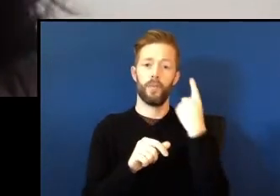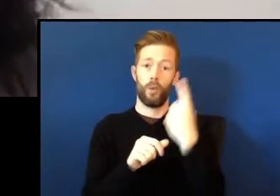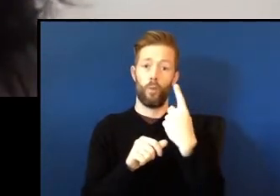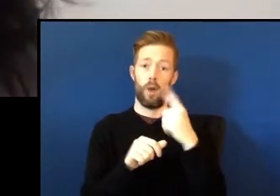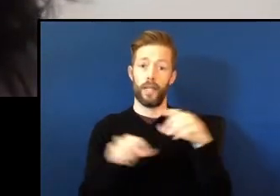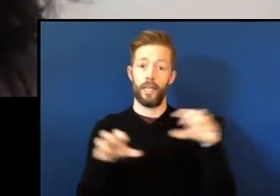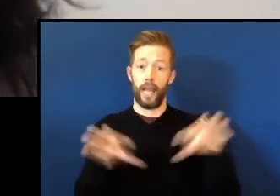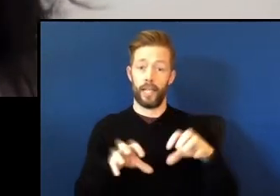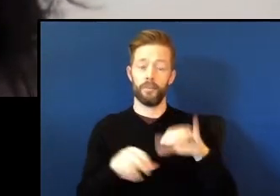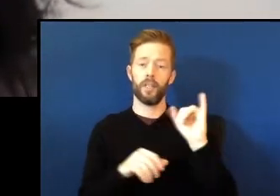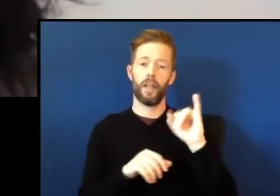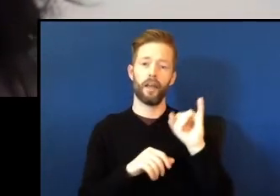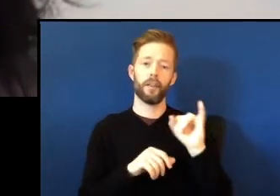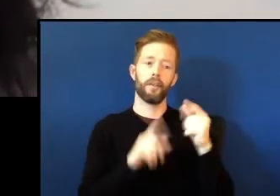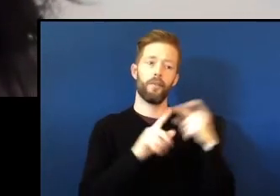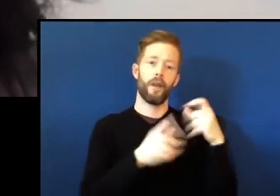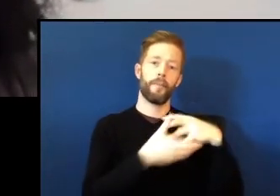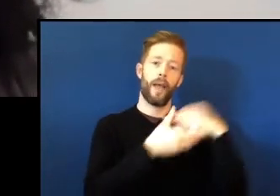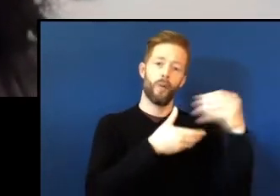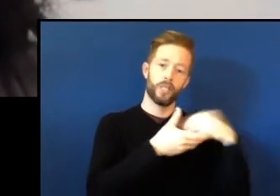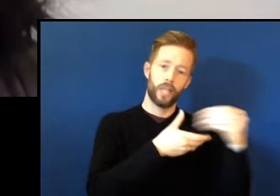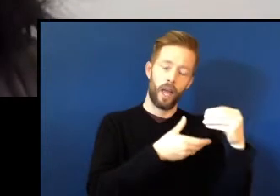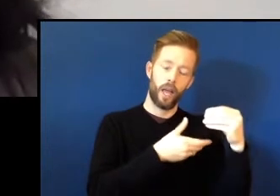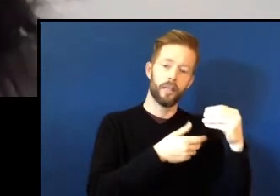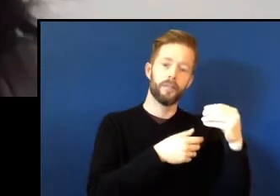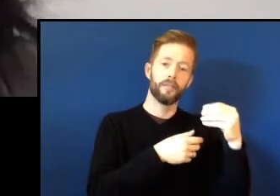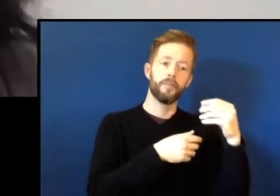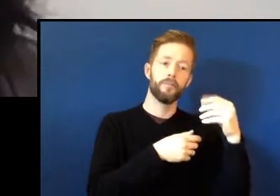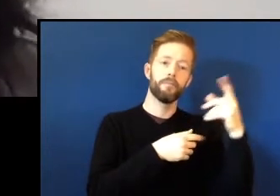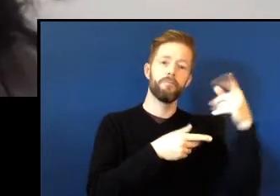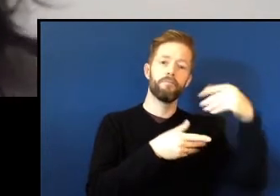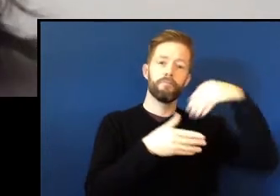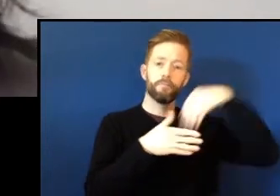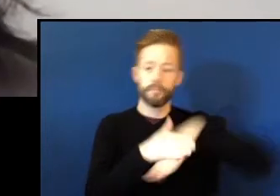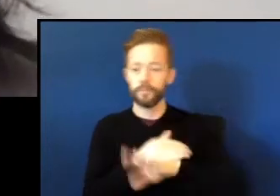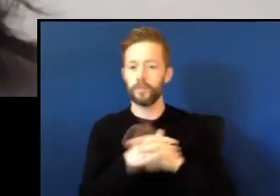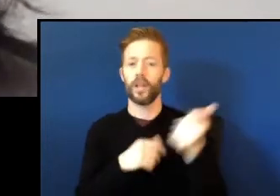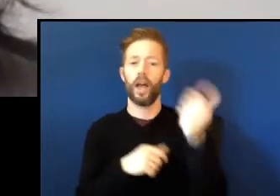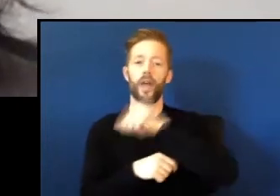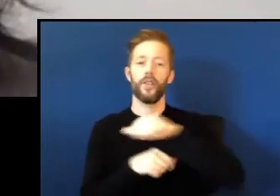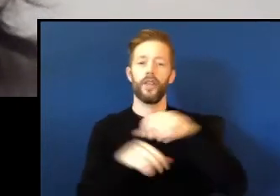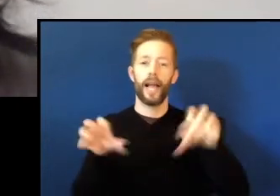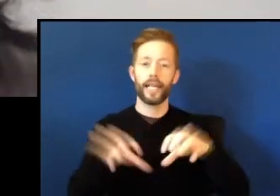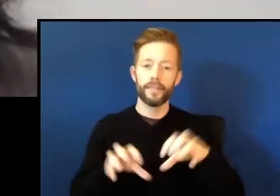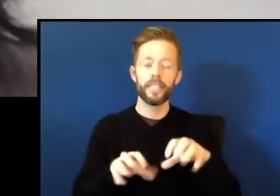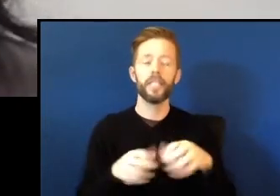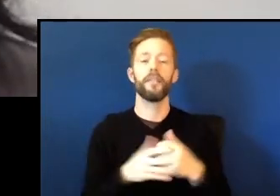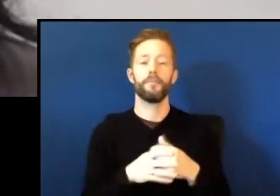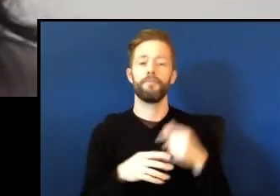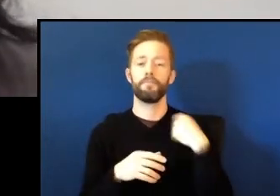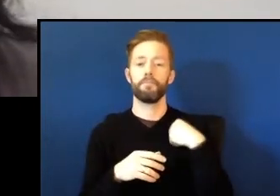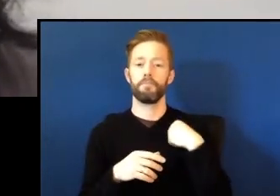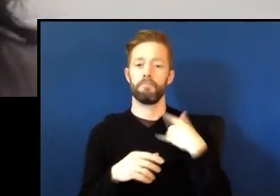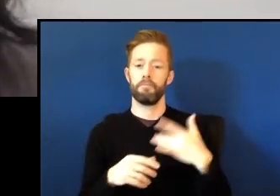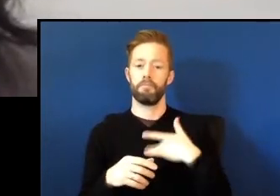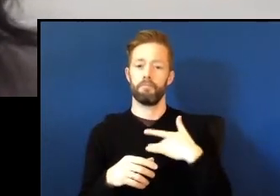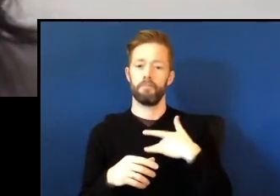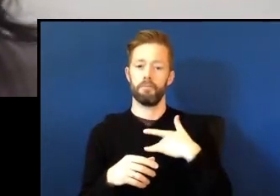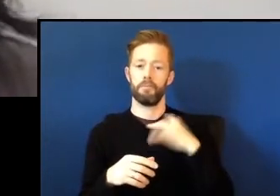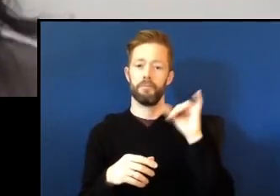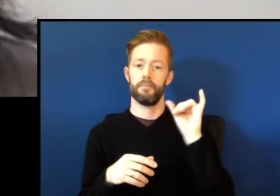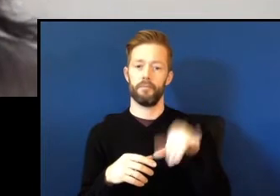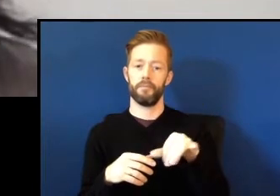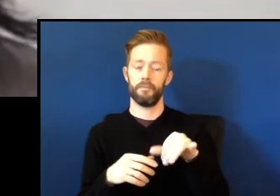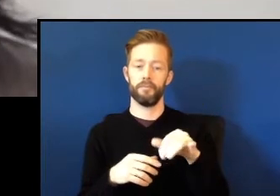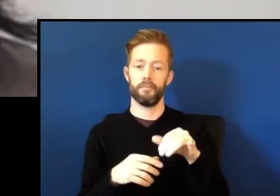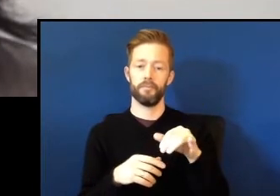one activity, like coming in from outside and going into another activity. And I think, I felt that